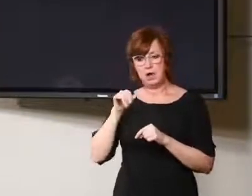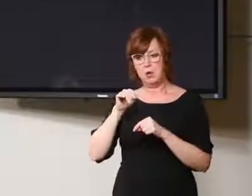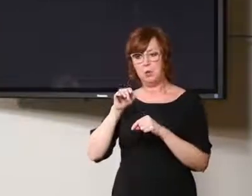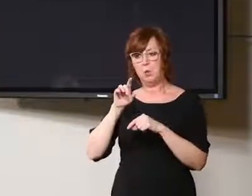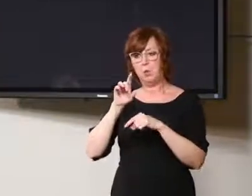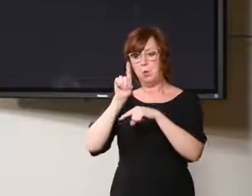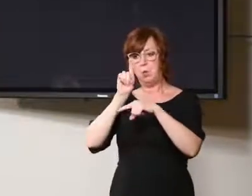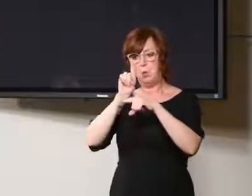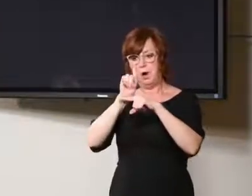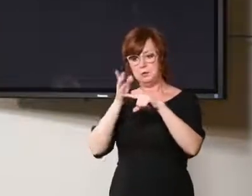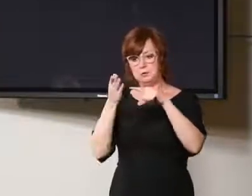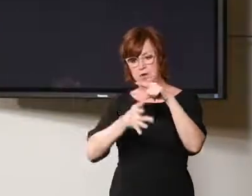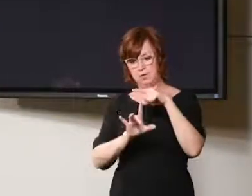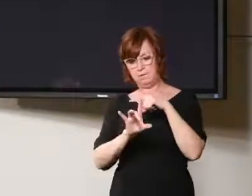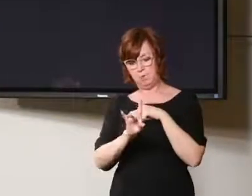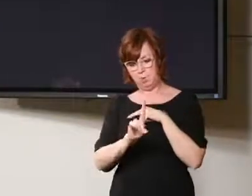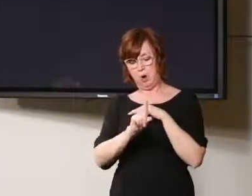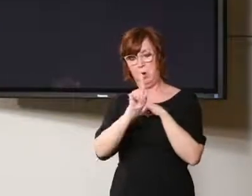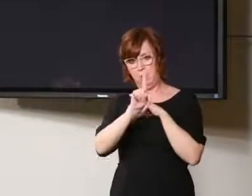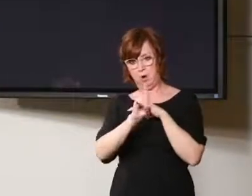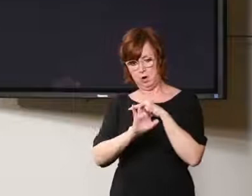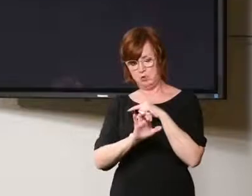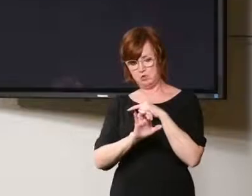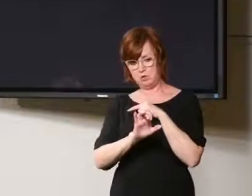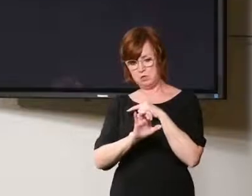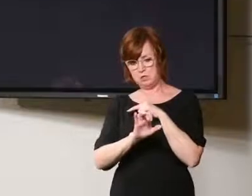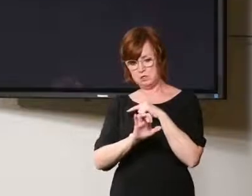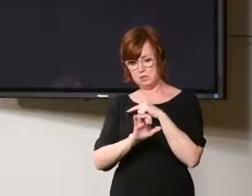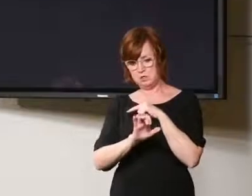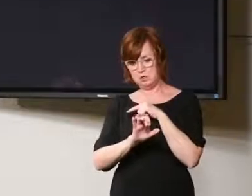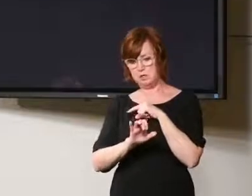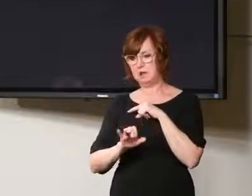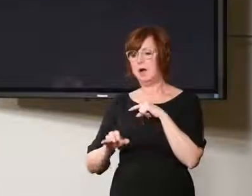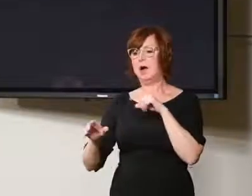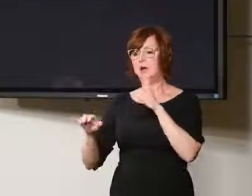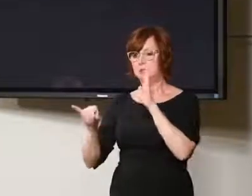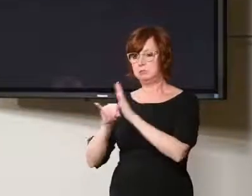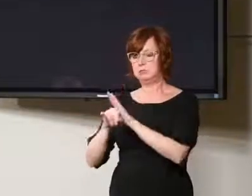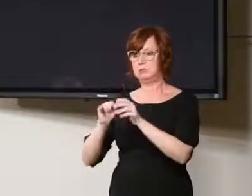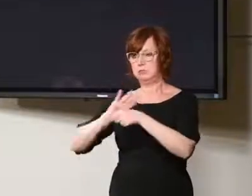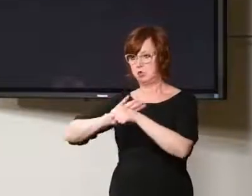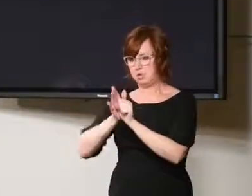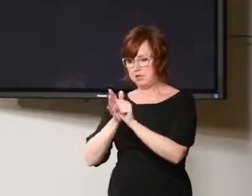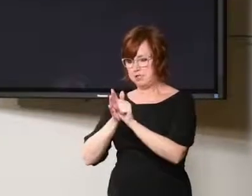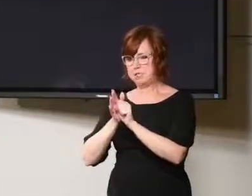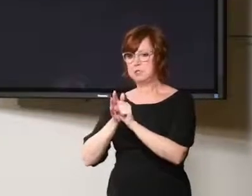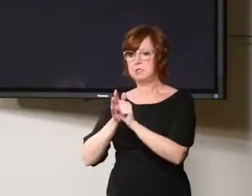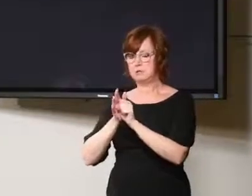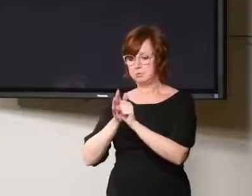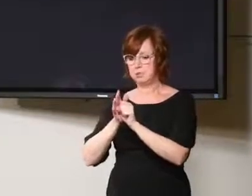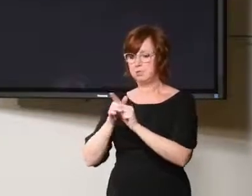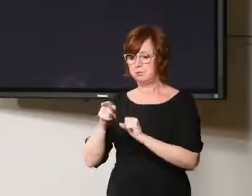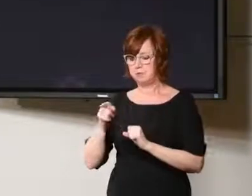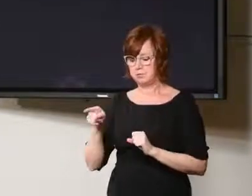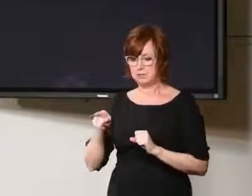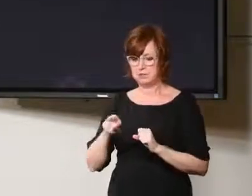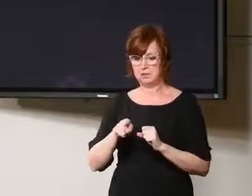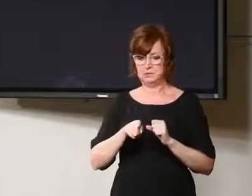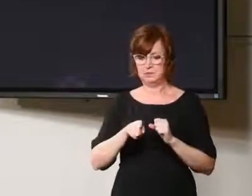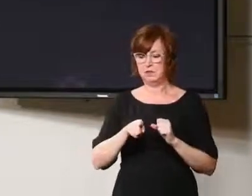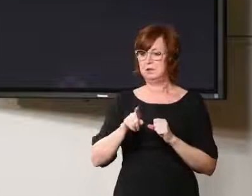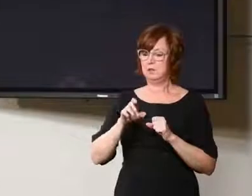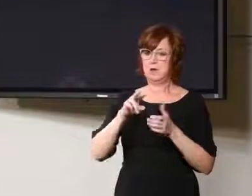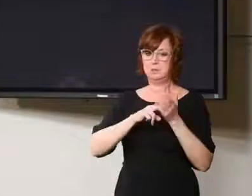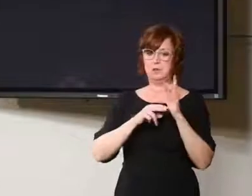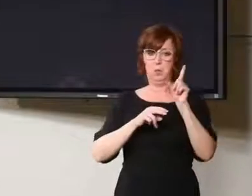were returning travelers who got tested because they had symptoms, 1 was positive for COVID-19. Other 99 may have had